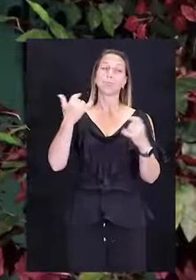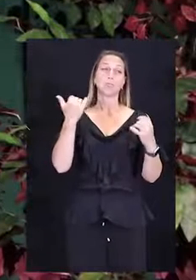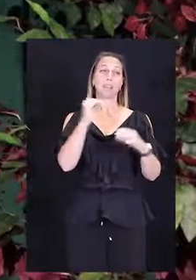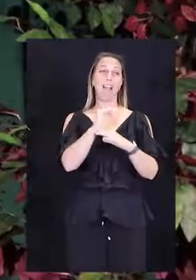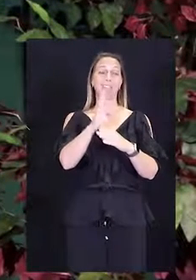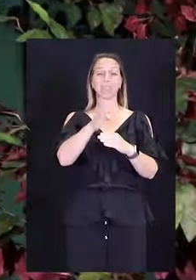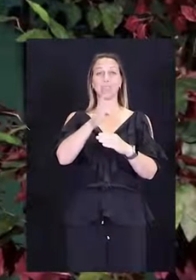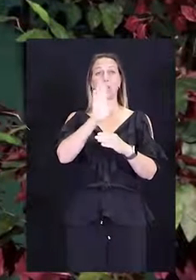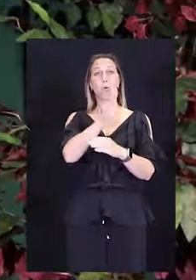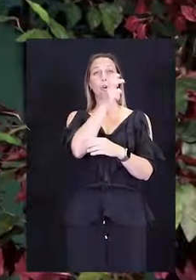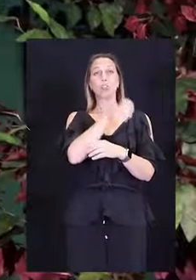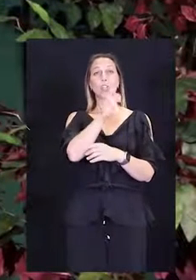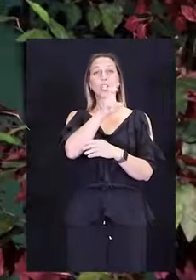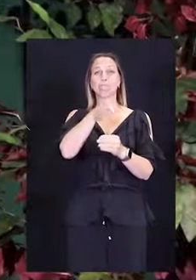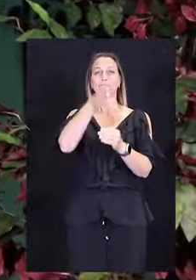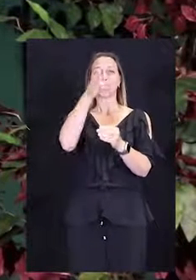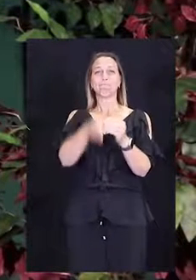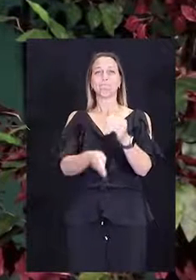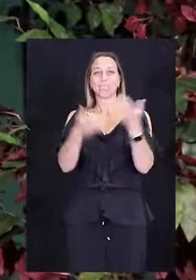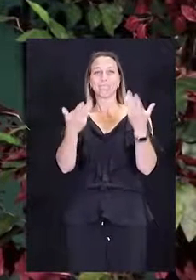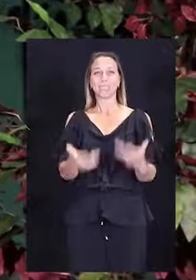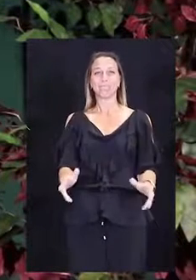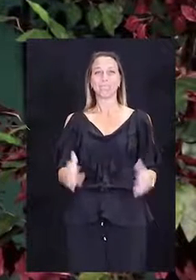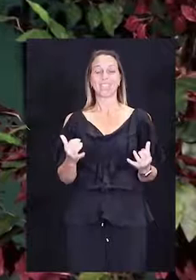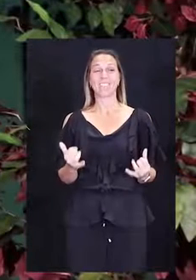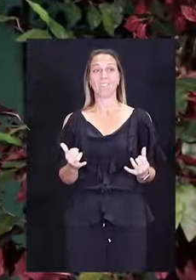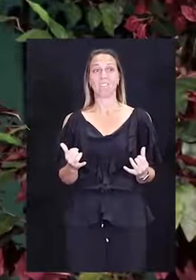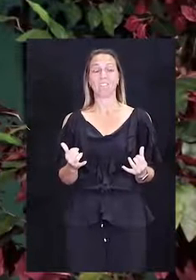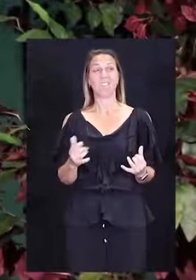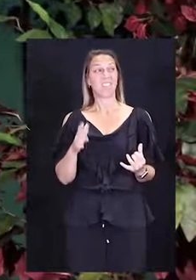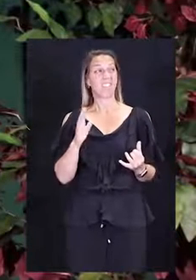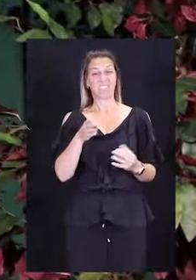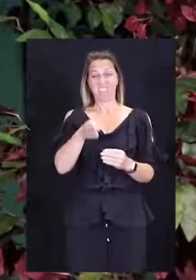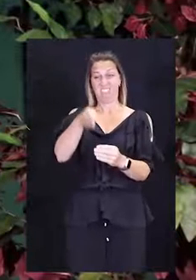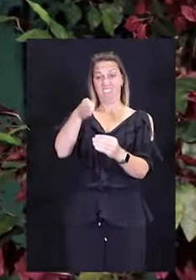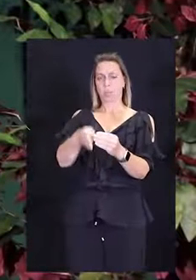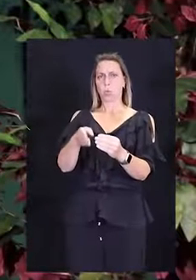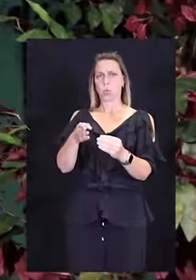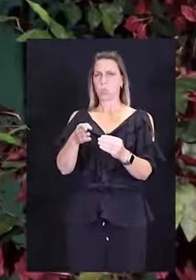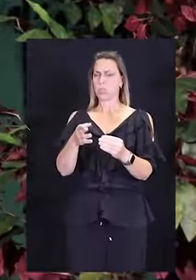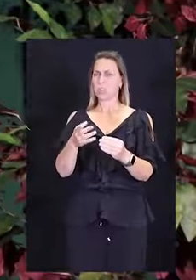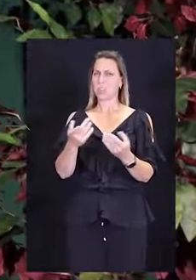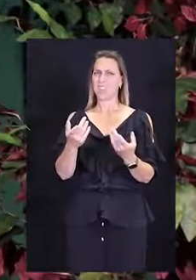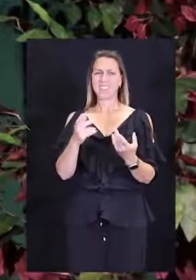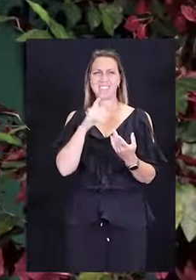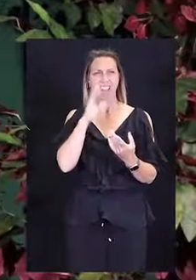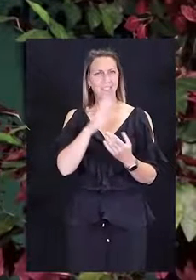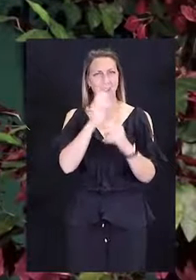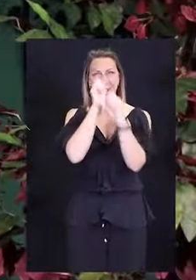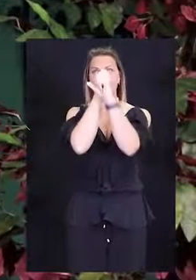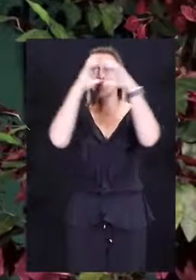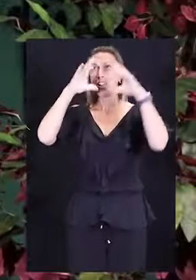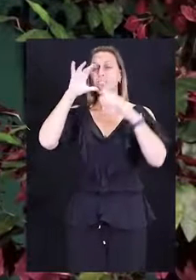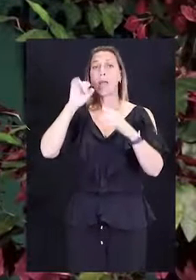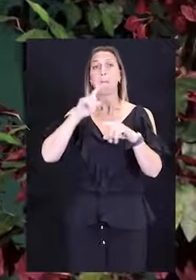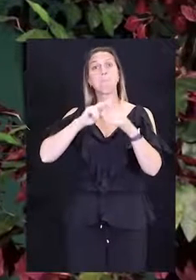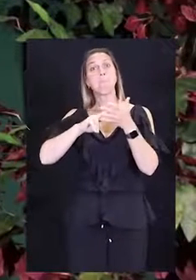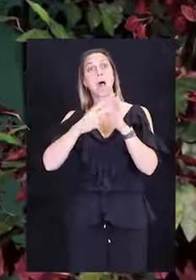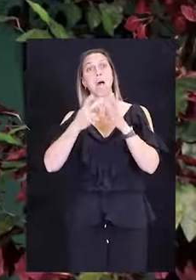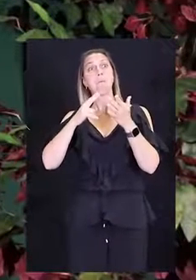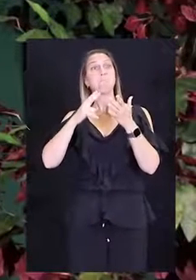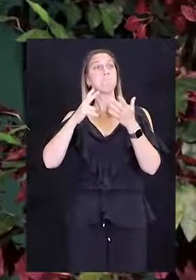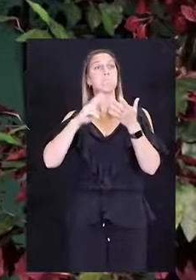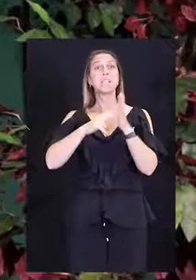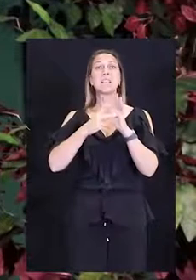School class of 2020. While it ended very differently than we all hoped and pictured, it doesn't lessen the time spent,